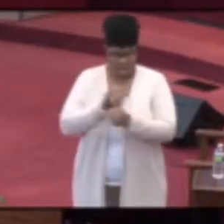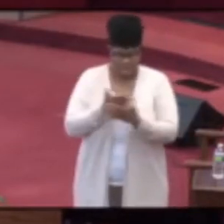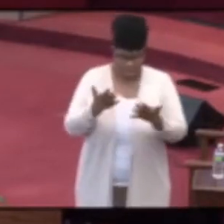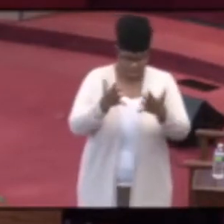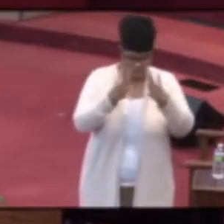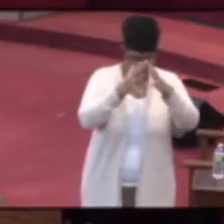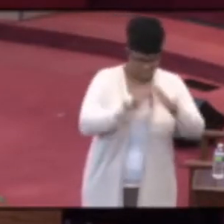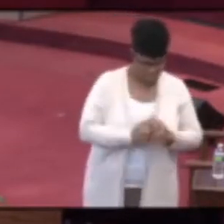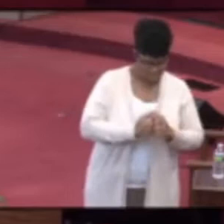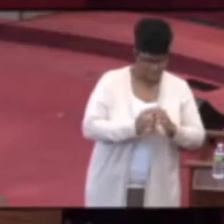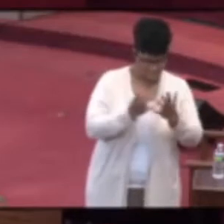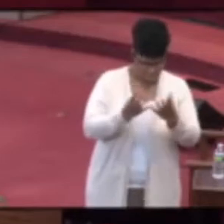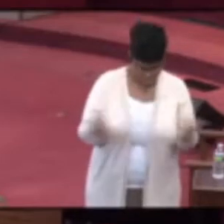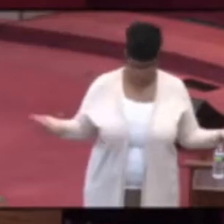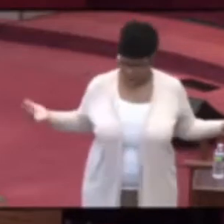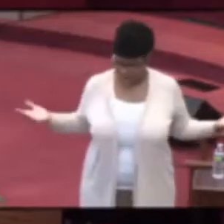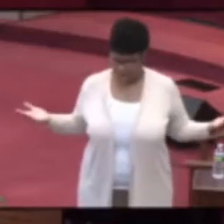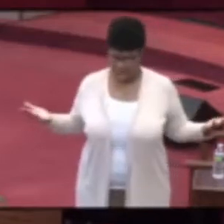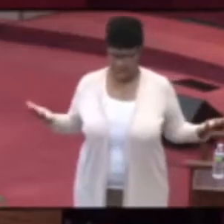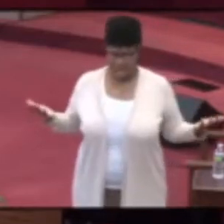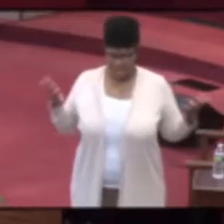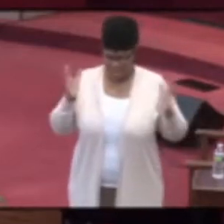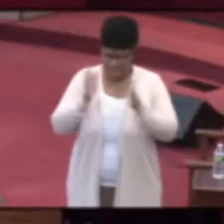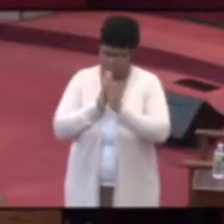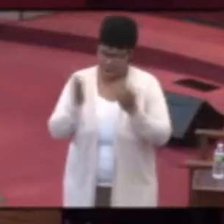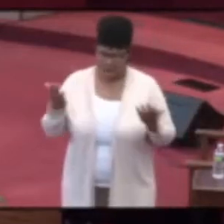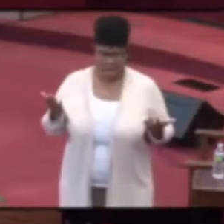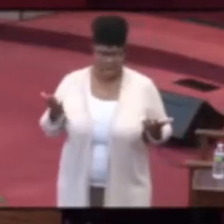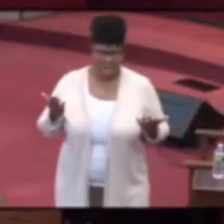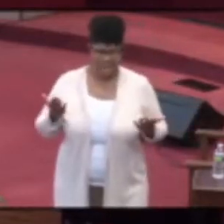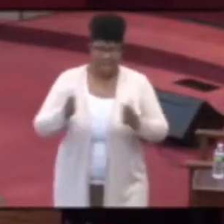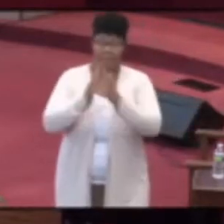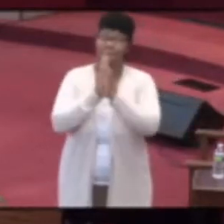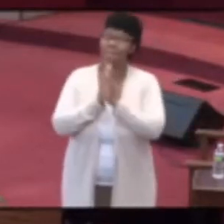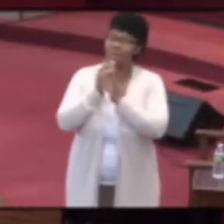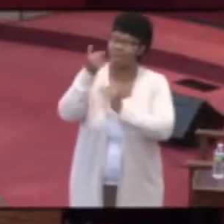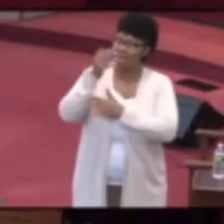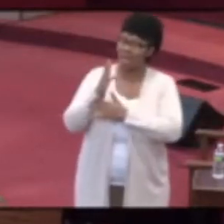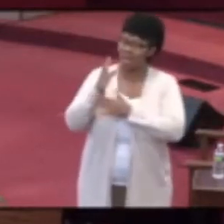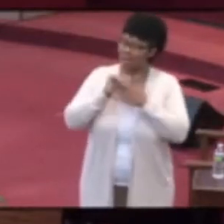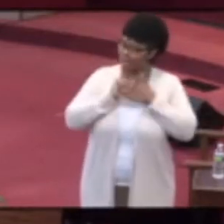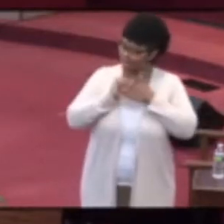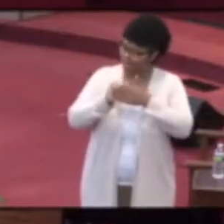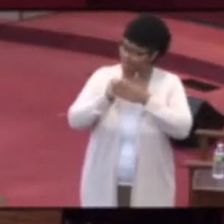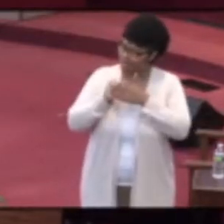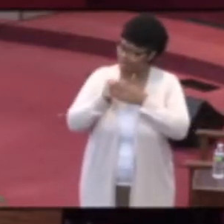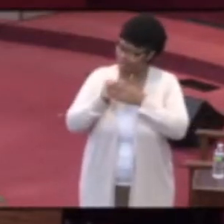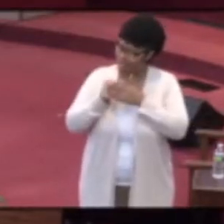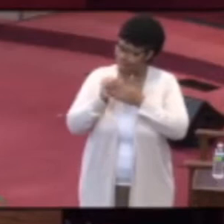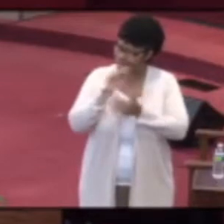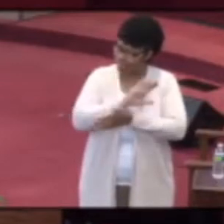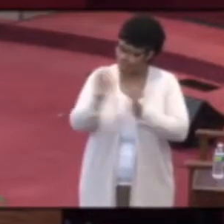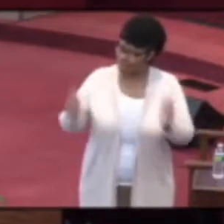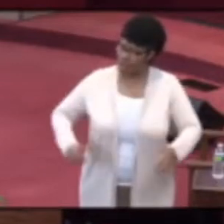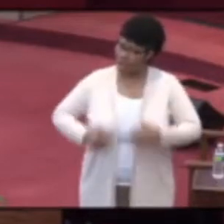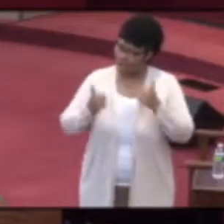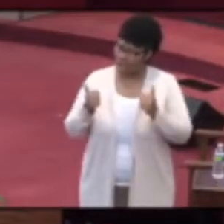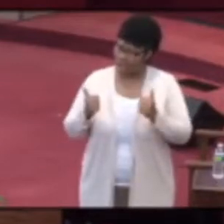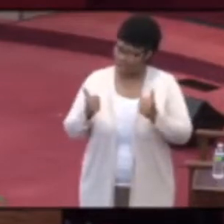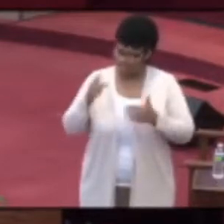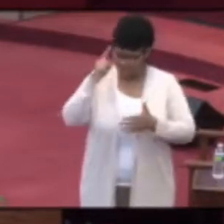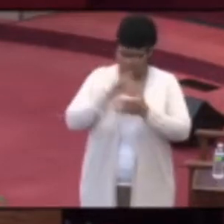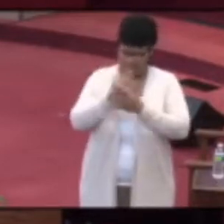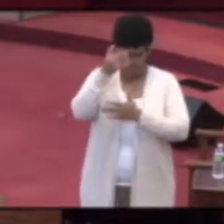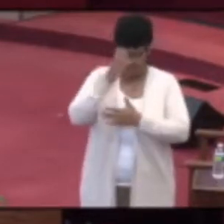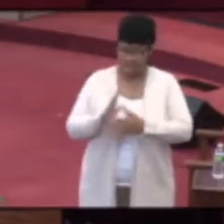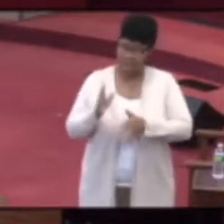not that long after you have concluded your prayers, or to ask God to be guided and for your steps to be ordered, and to believe